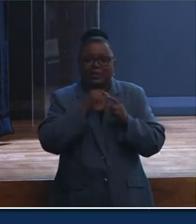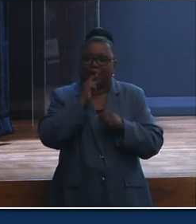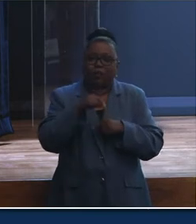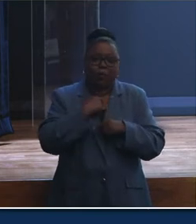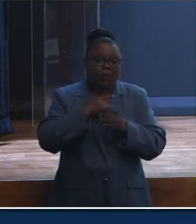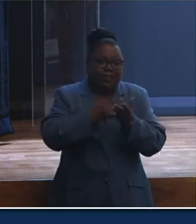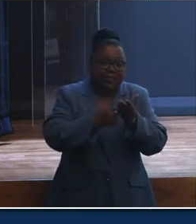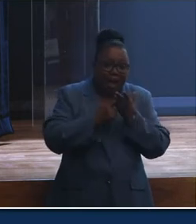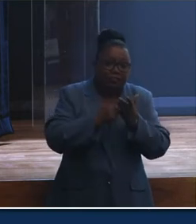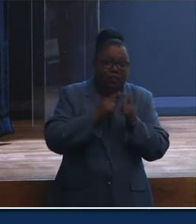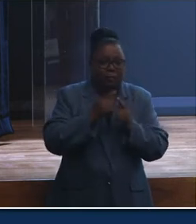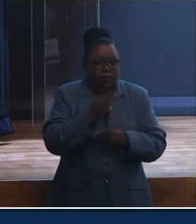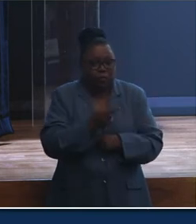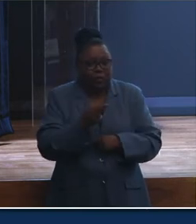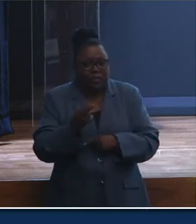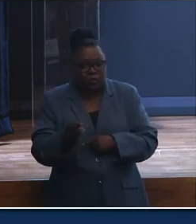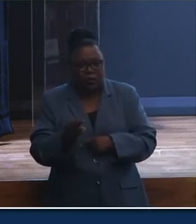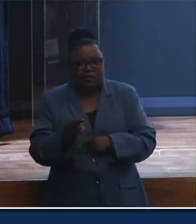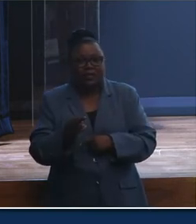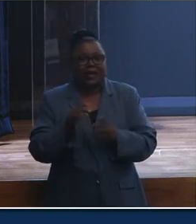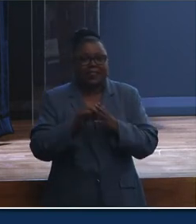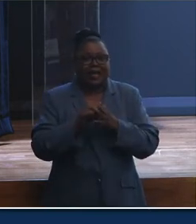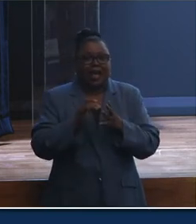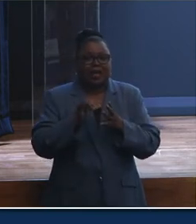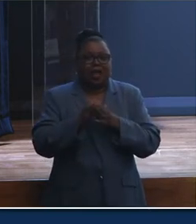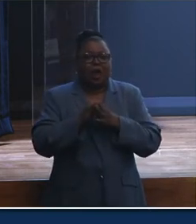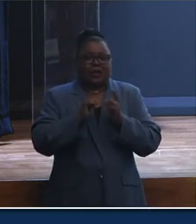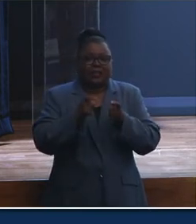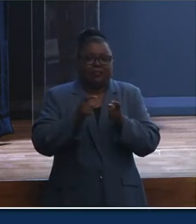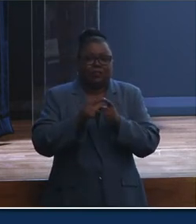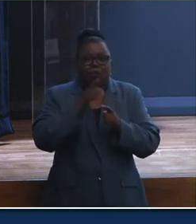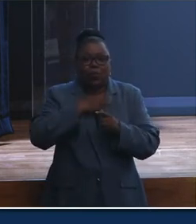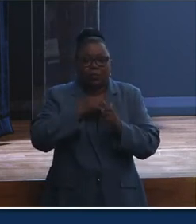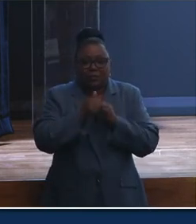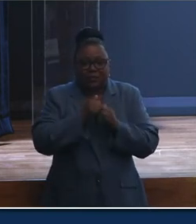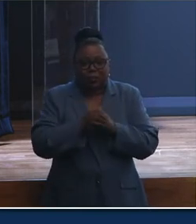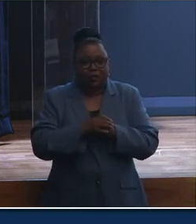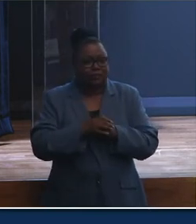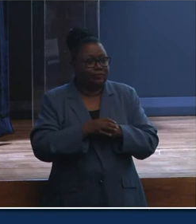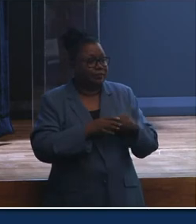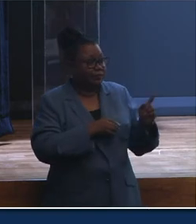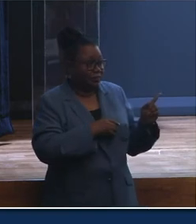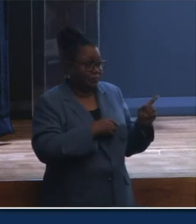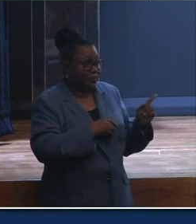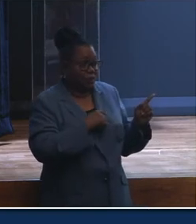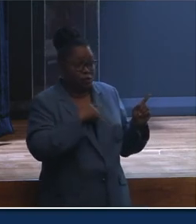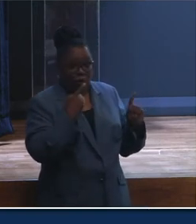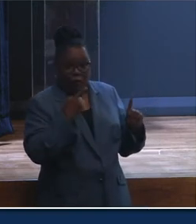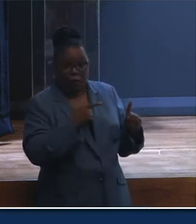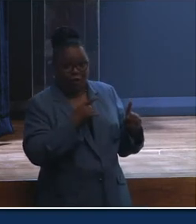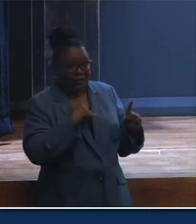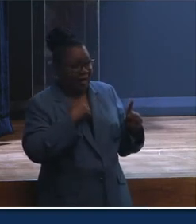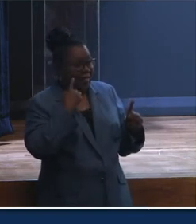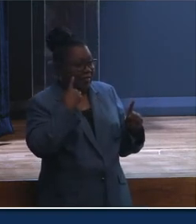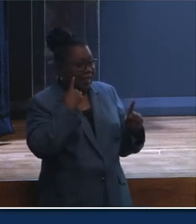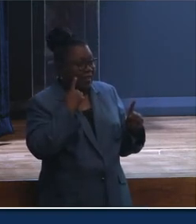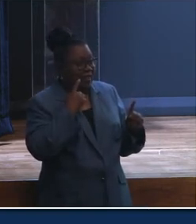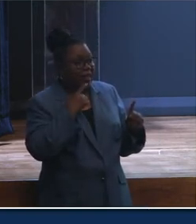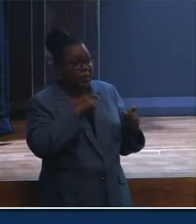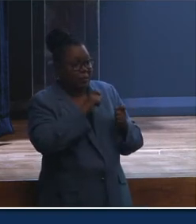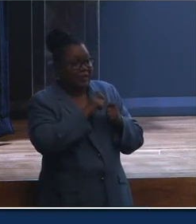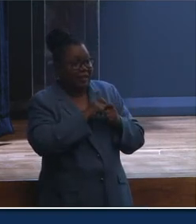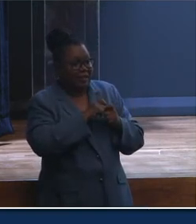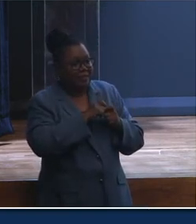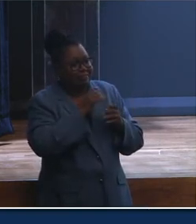only the conversation but the resources that are given to women's sports. Well, your point is, I think,